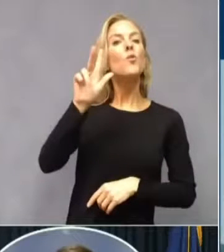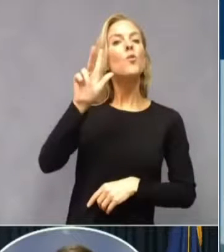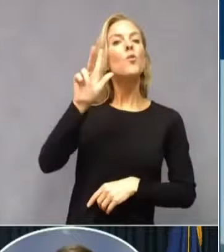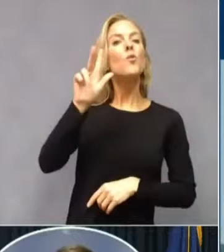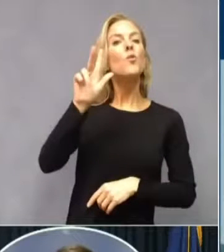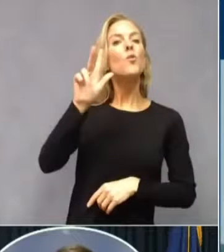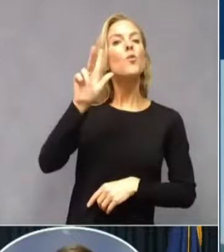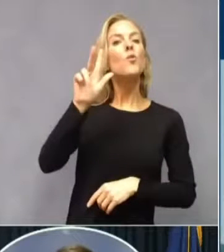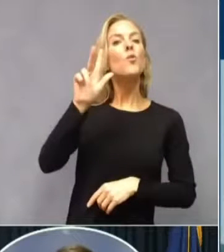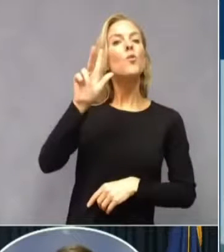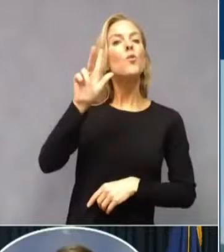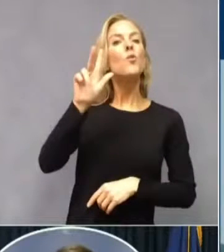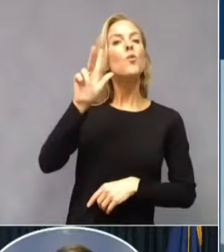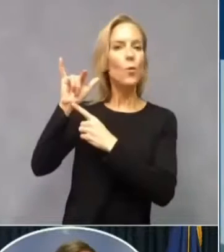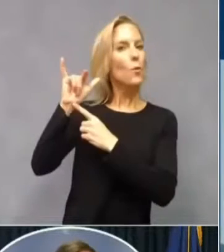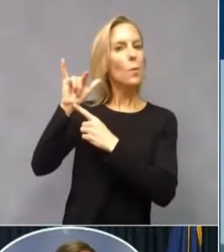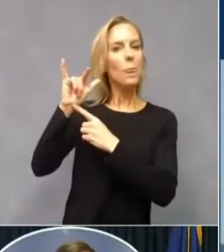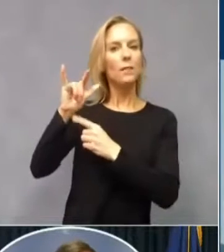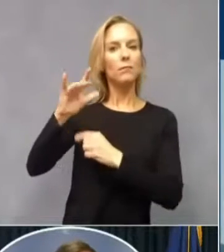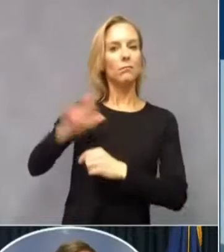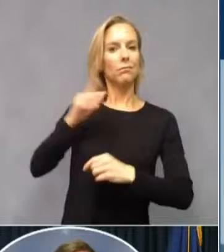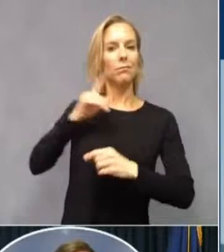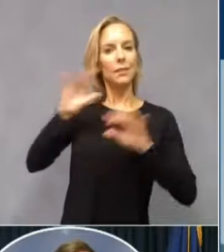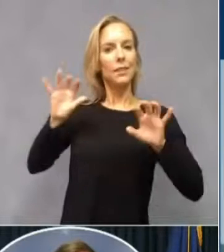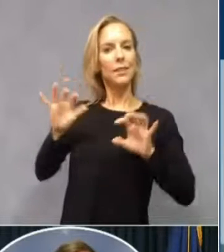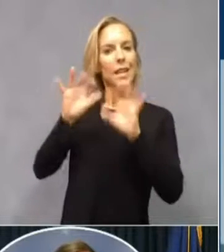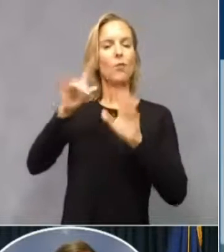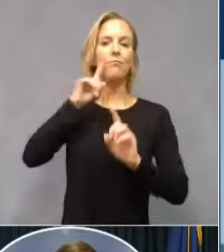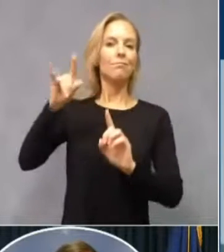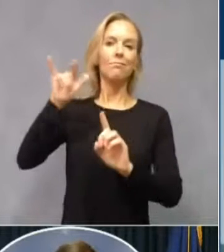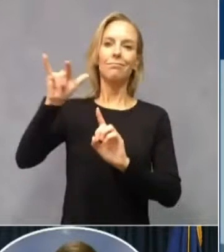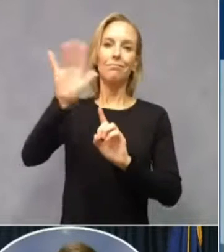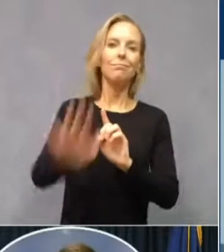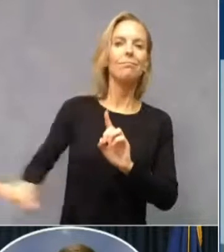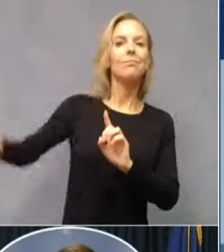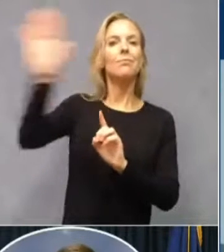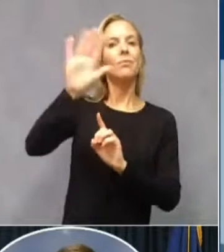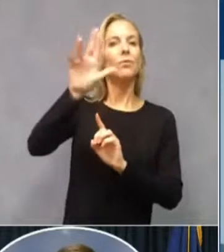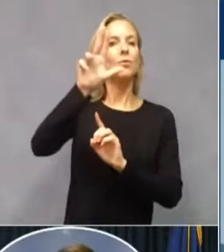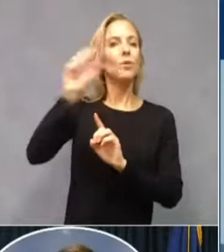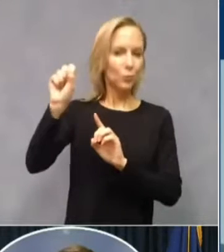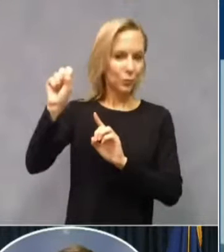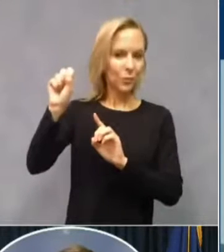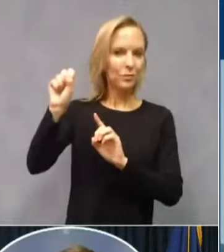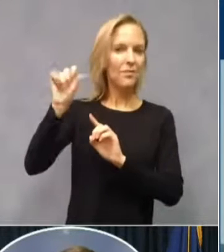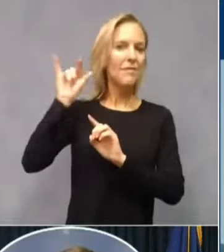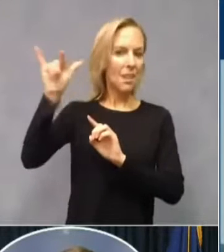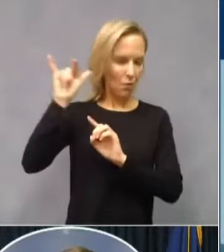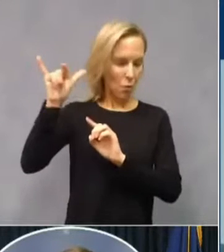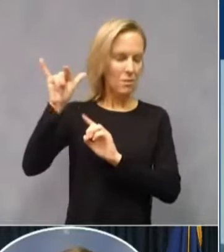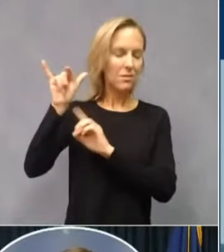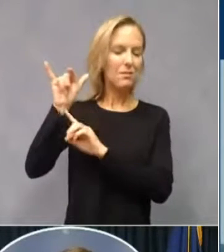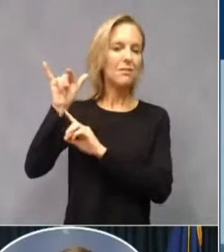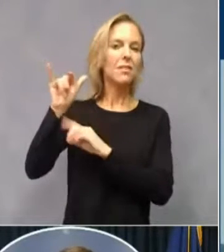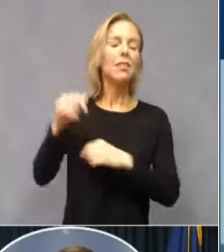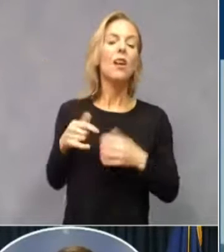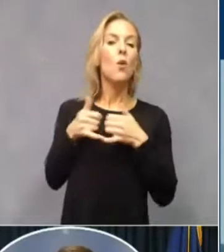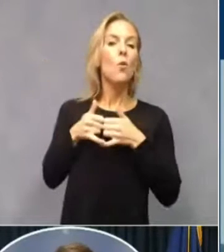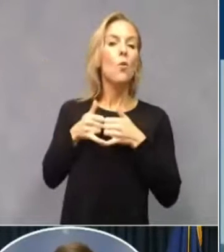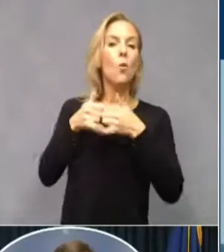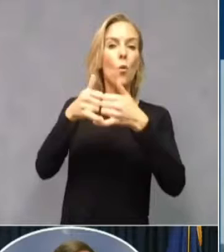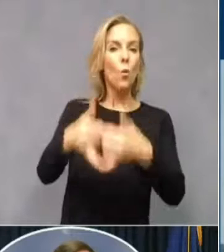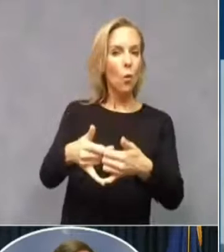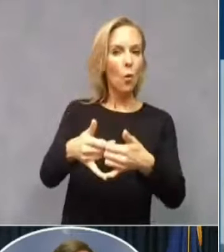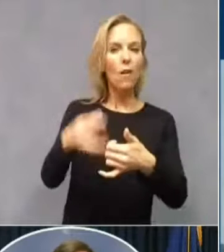most decorated airlift wing in the entire United States Air Force. The award was given for